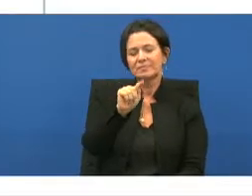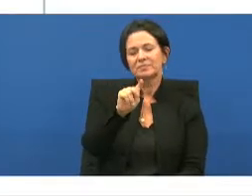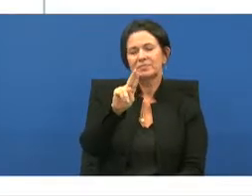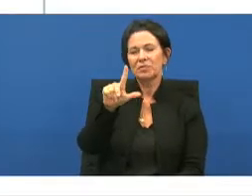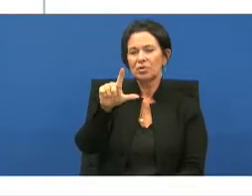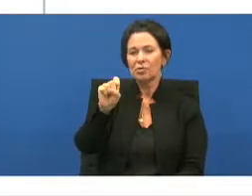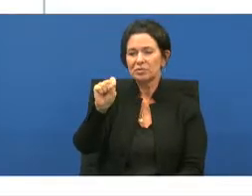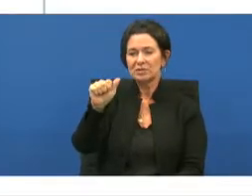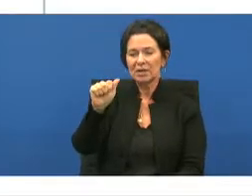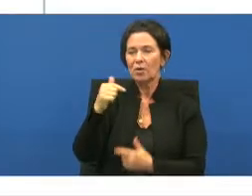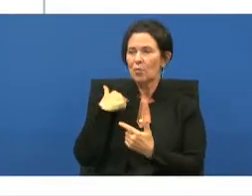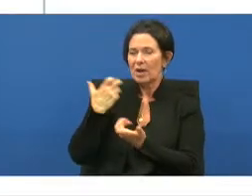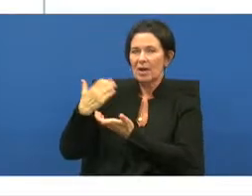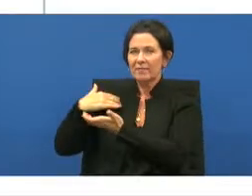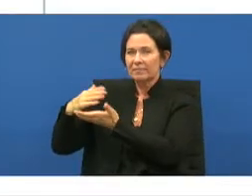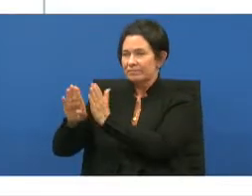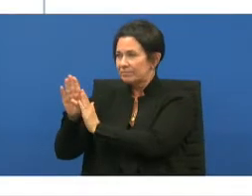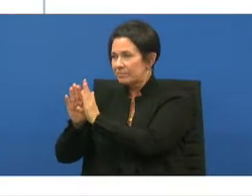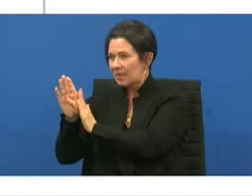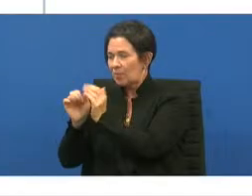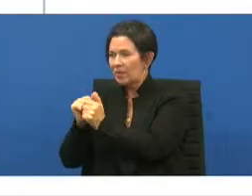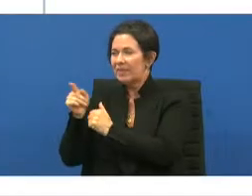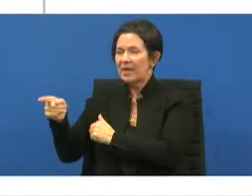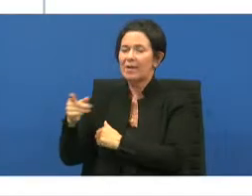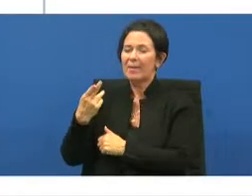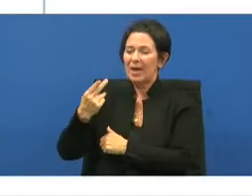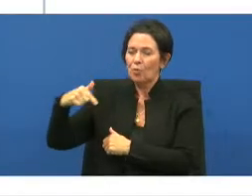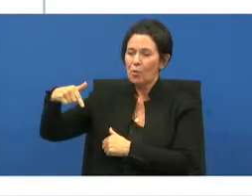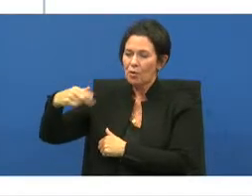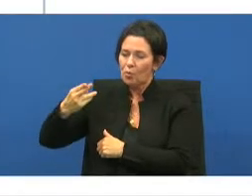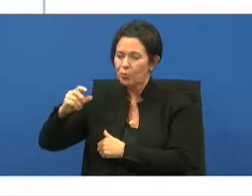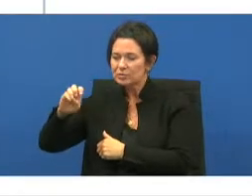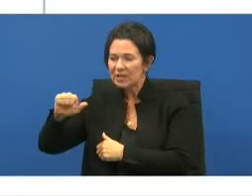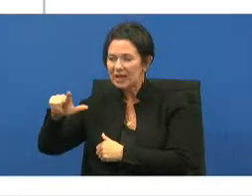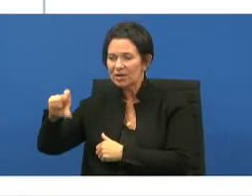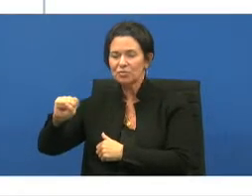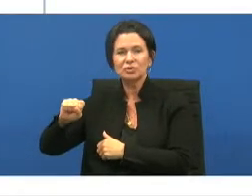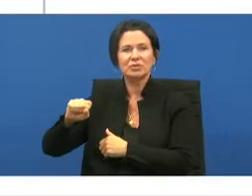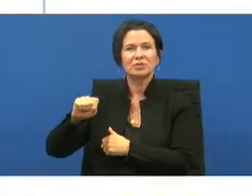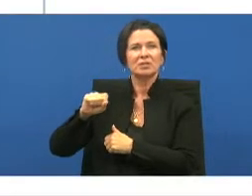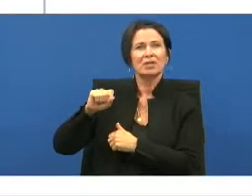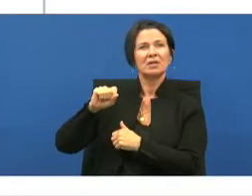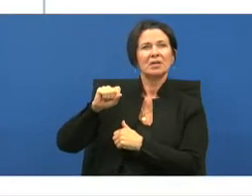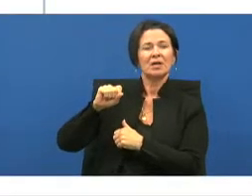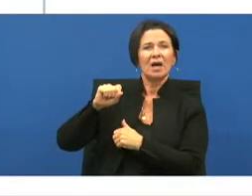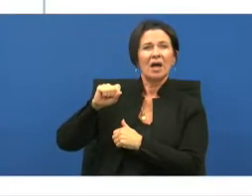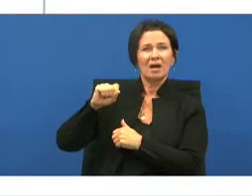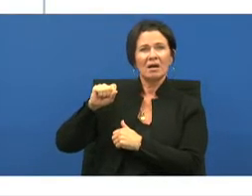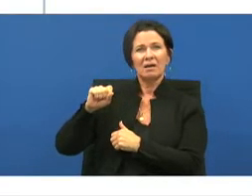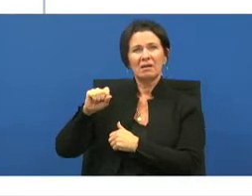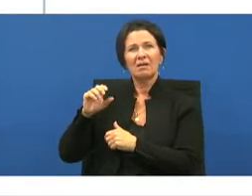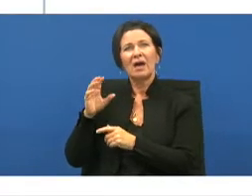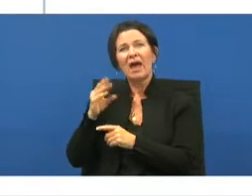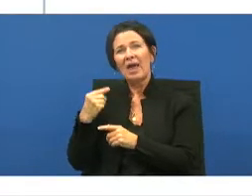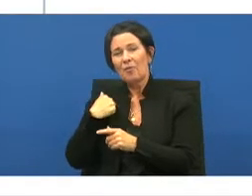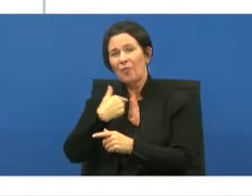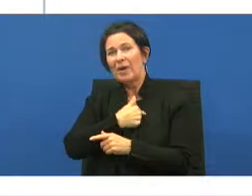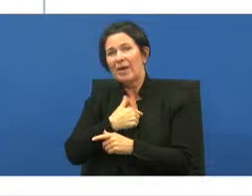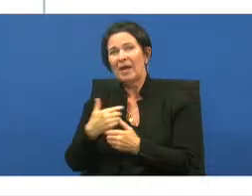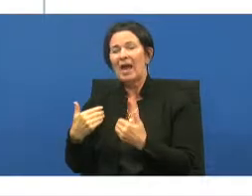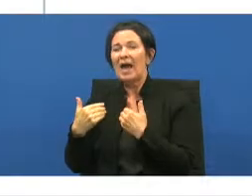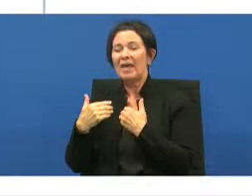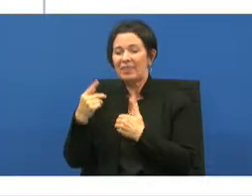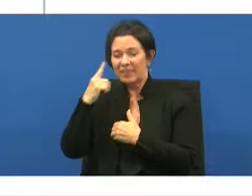development firms that develop headquarters hotels. We have relationships with brands. We think it's important